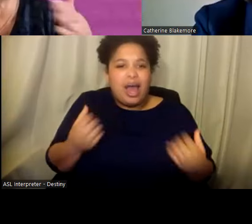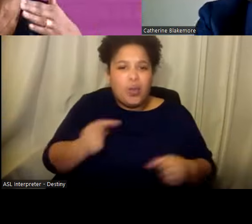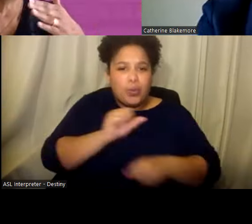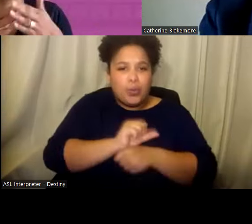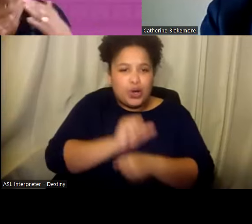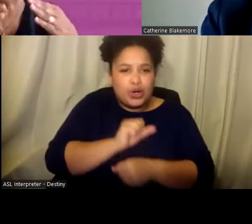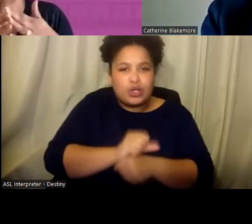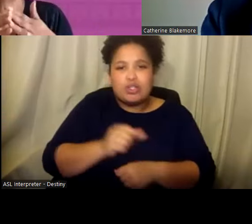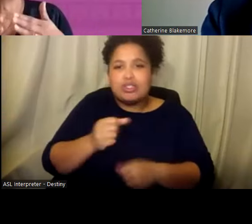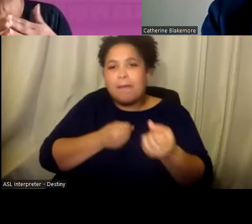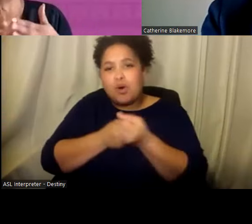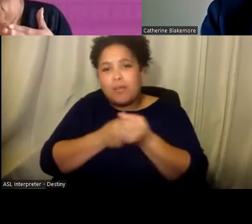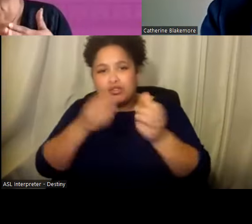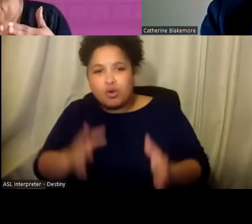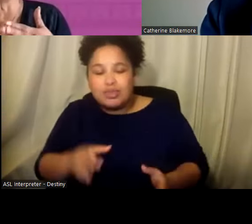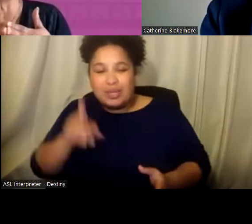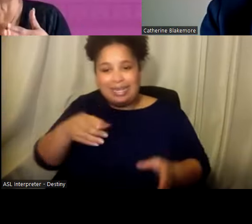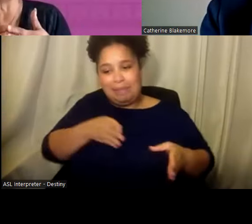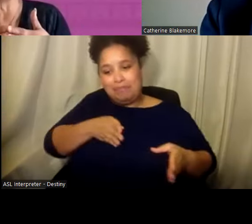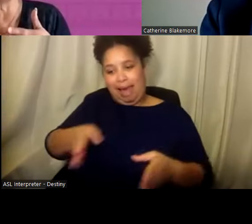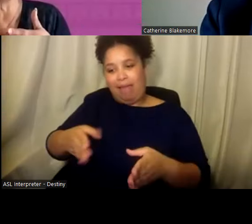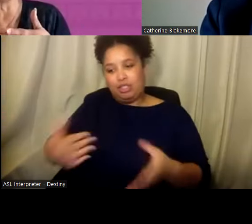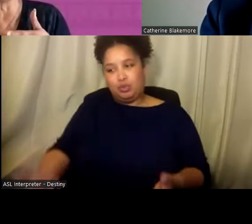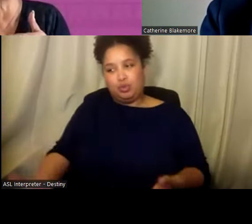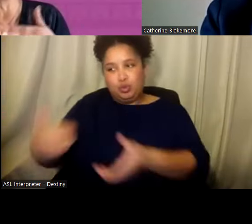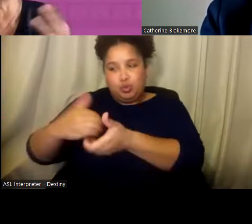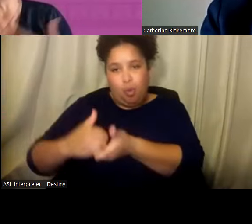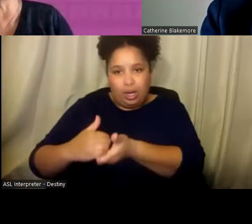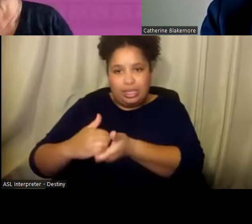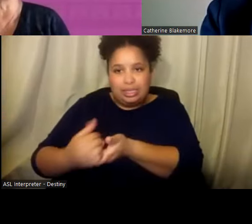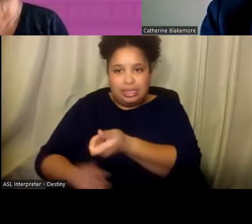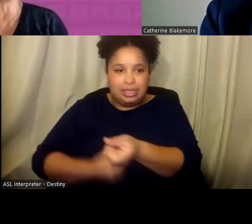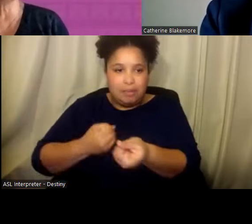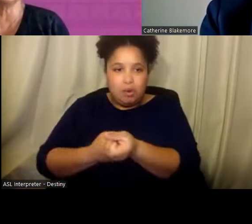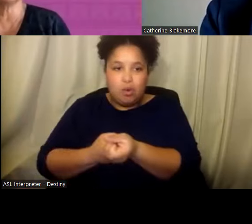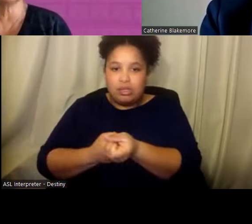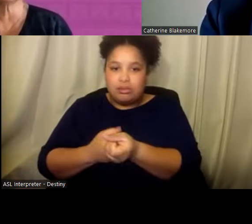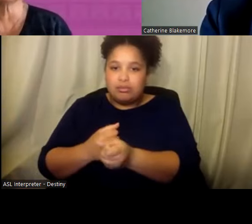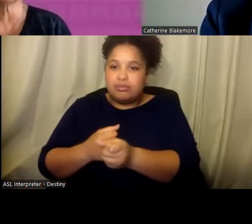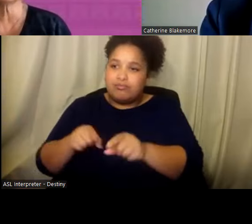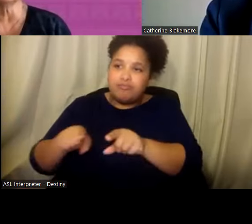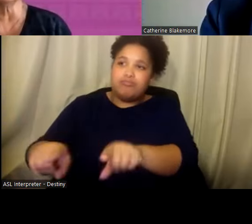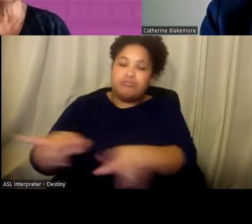find this path to be able to join together and to support, for mutual support.